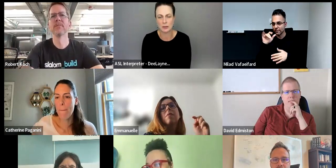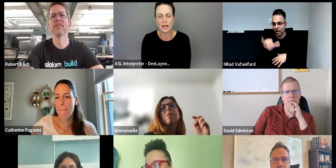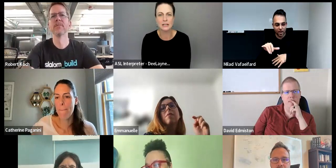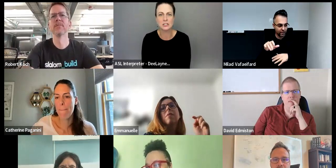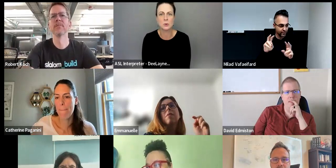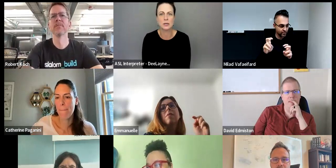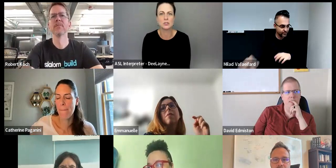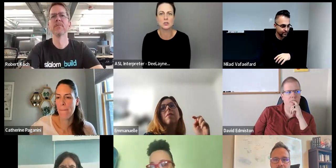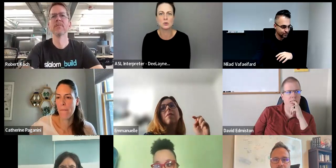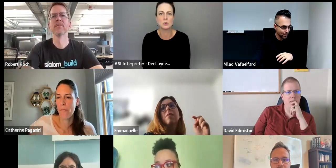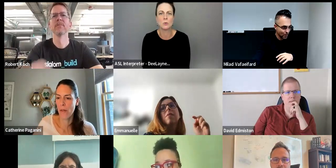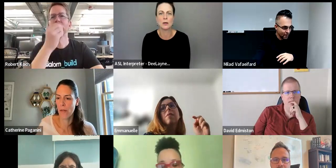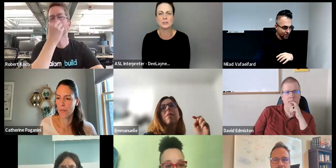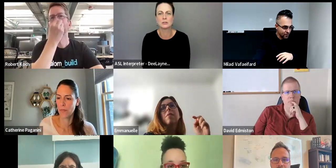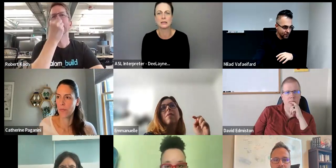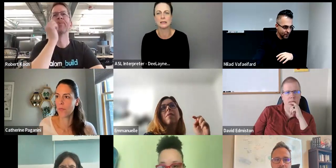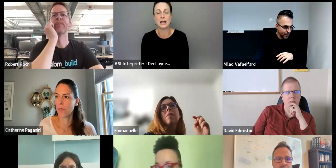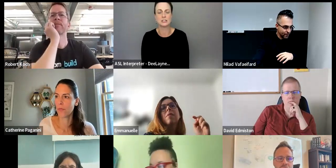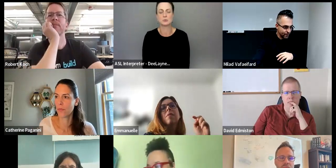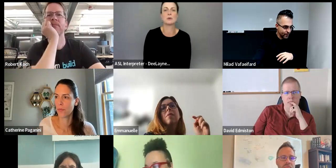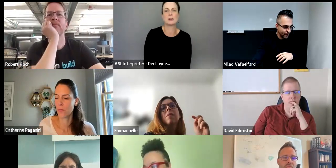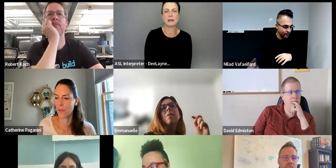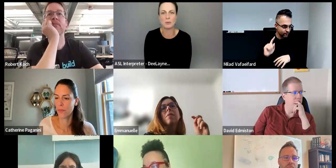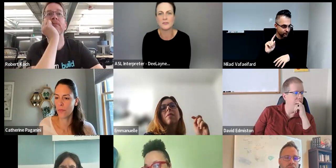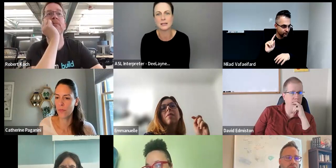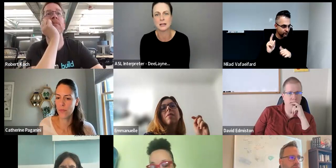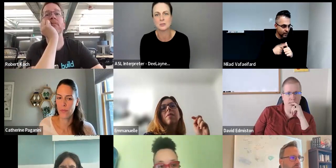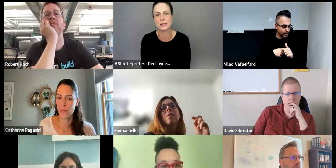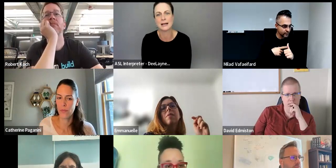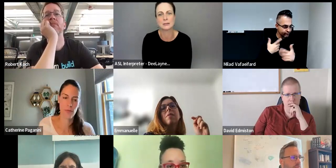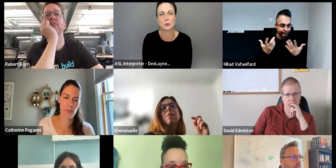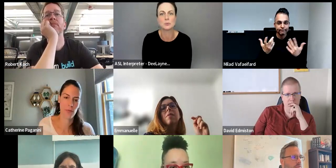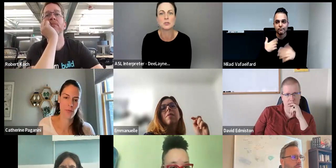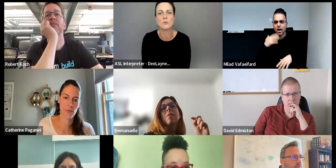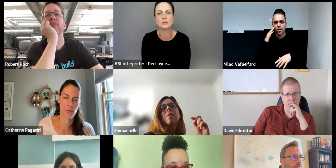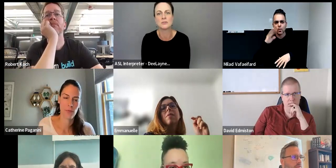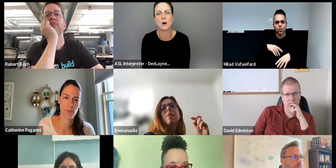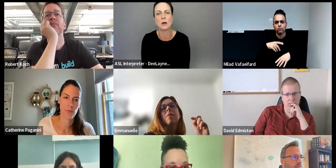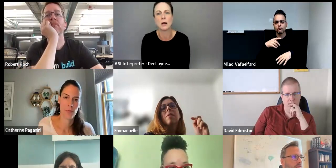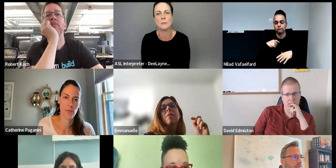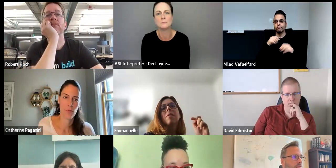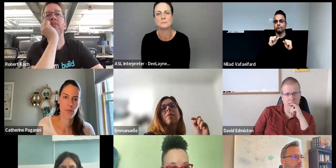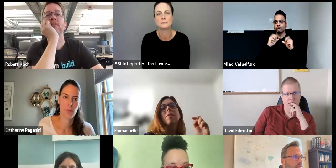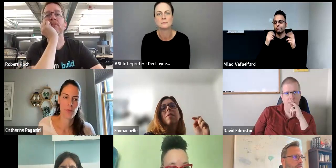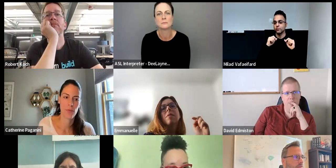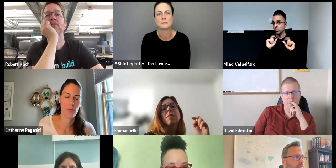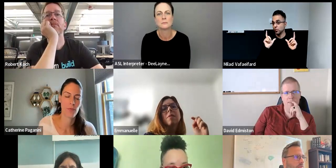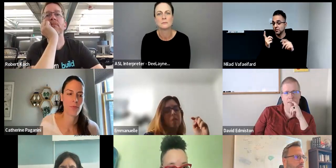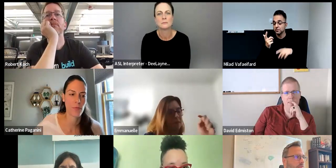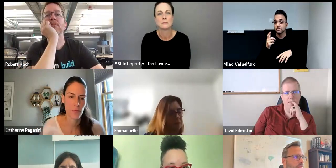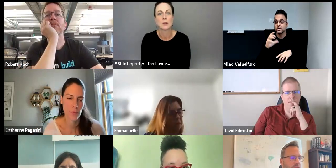questions, really. I just wanted to wonder, I just was wondering about a couple of things that I just wanted to ask the group. So first of all,